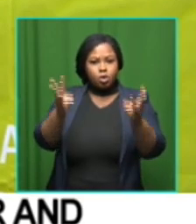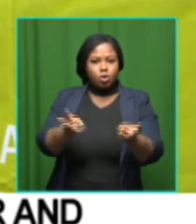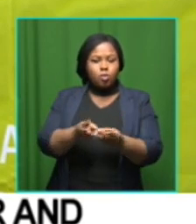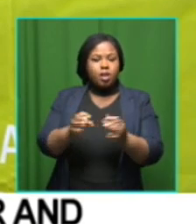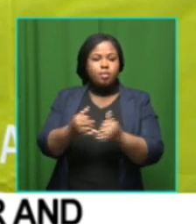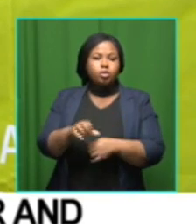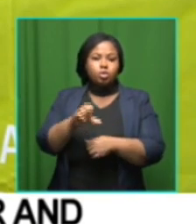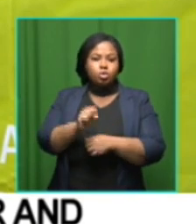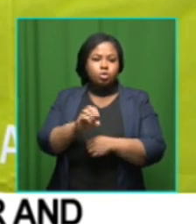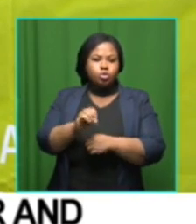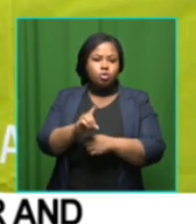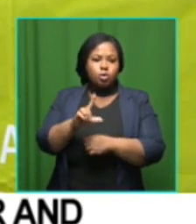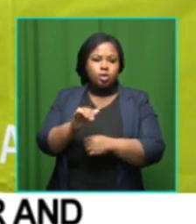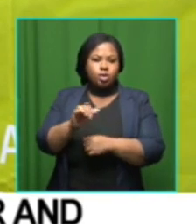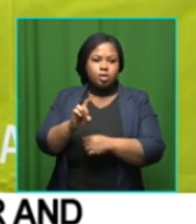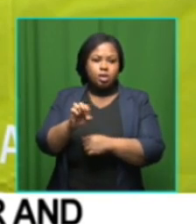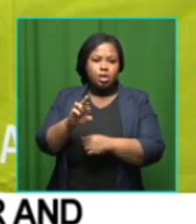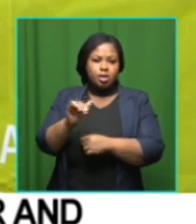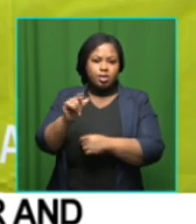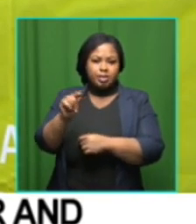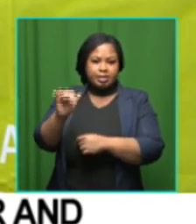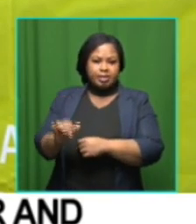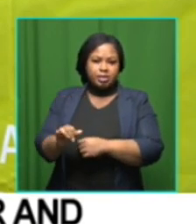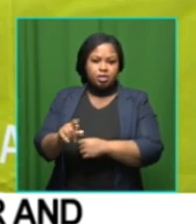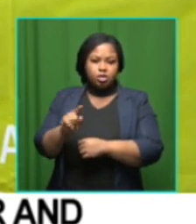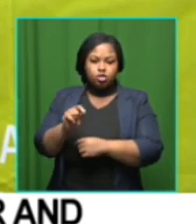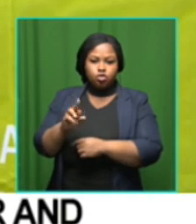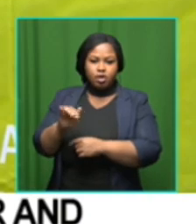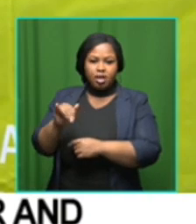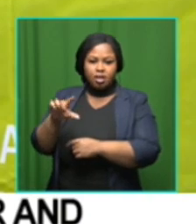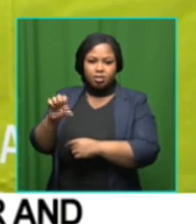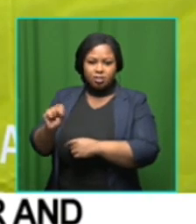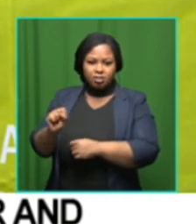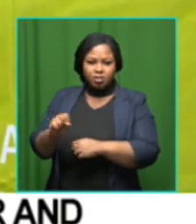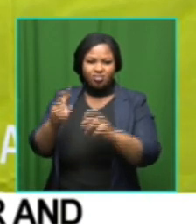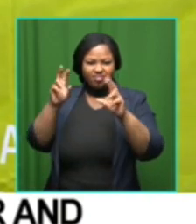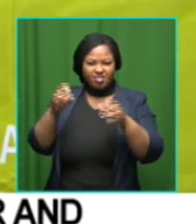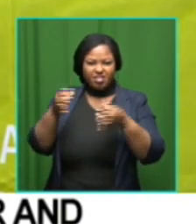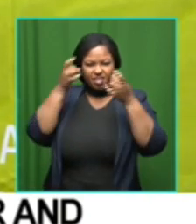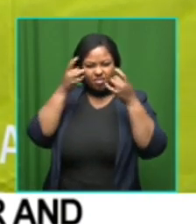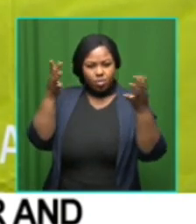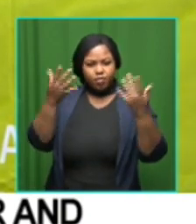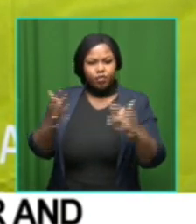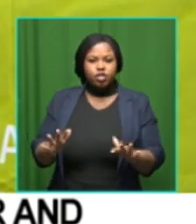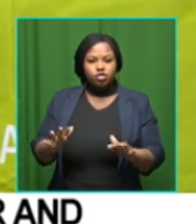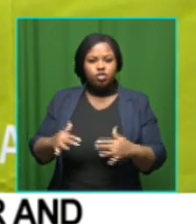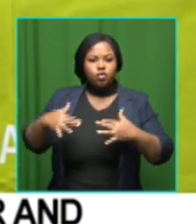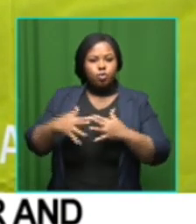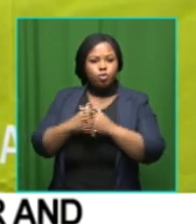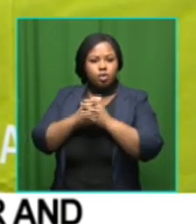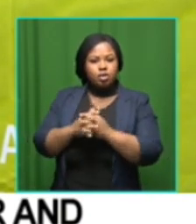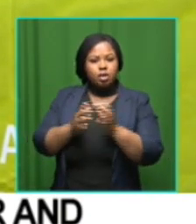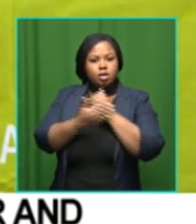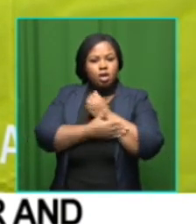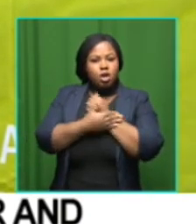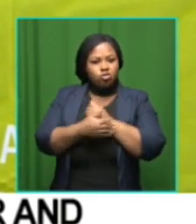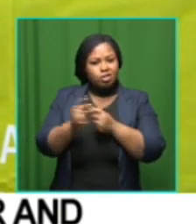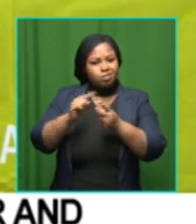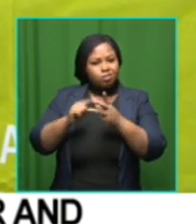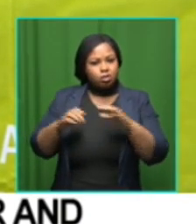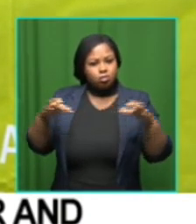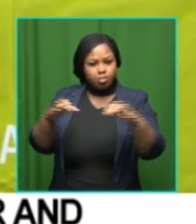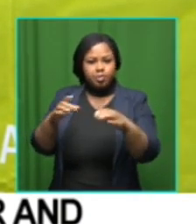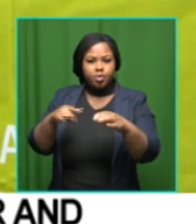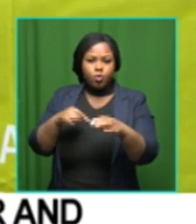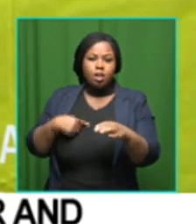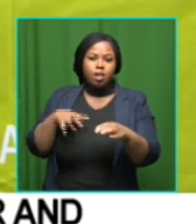trials. We did release a statement, if any of you may not have noticed that we did release a statement that they will